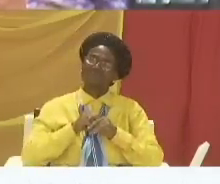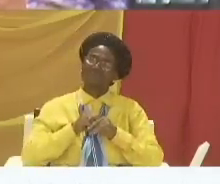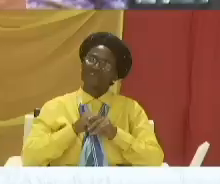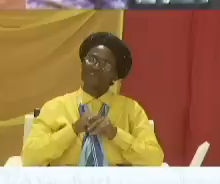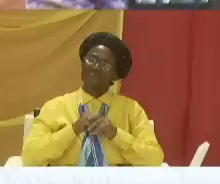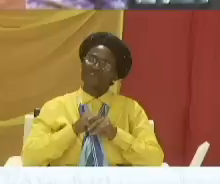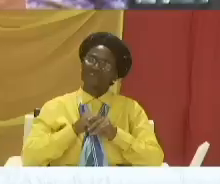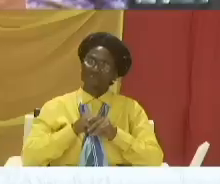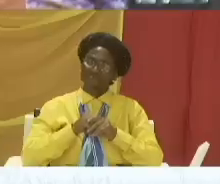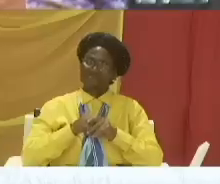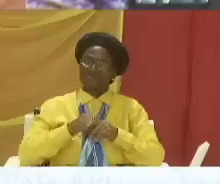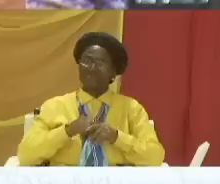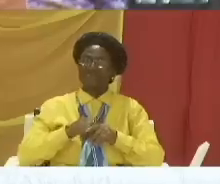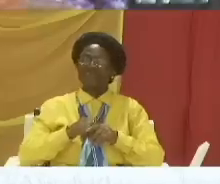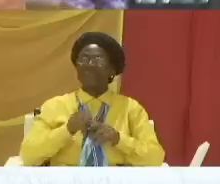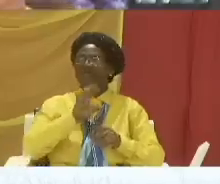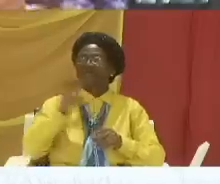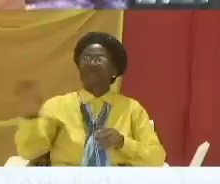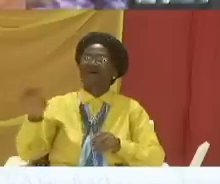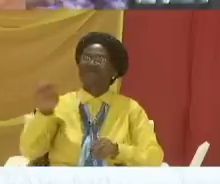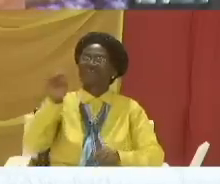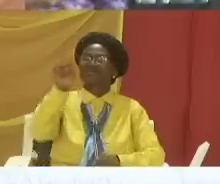Let's jump to verse 12.